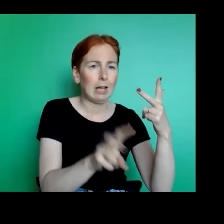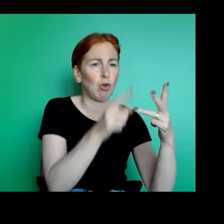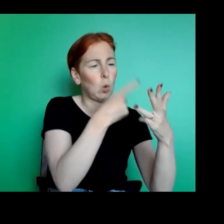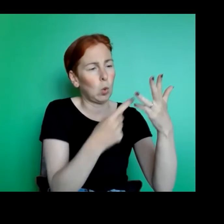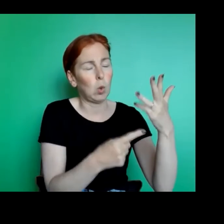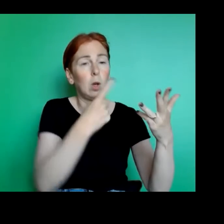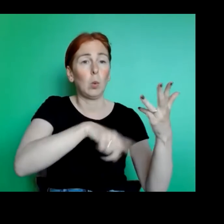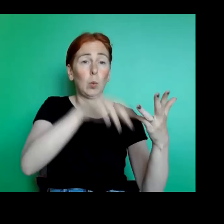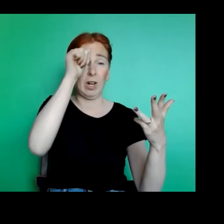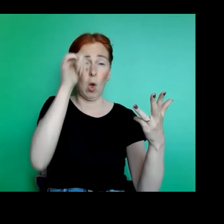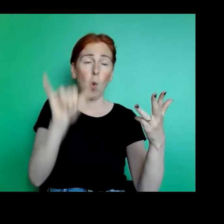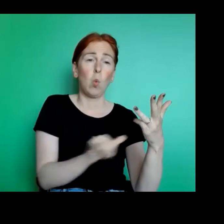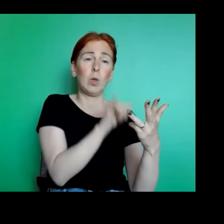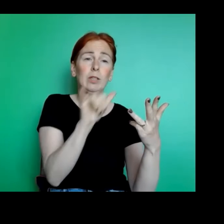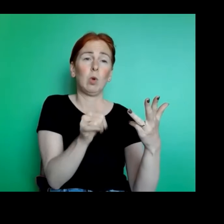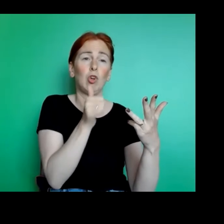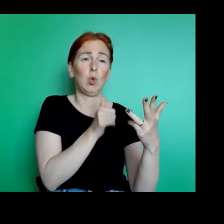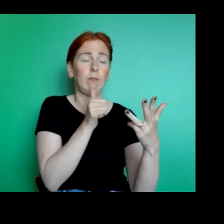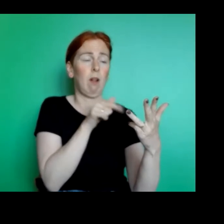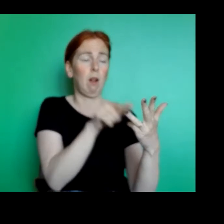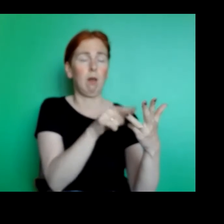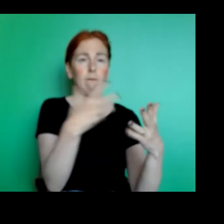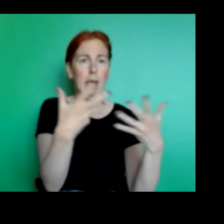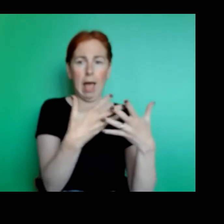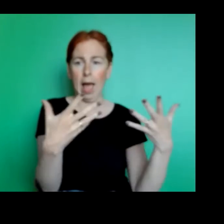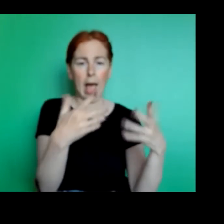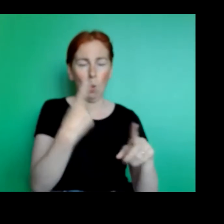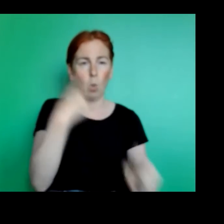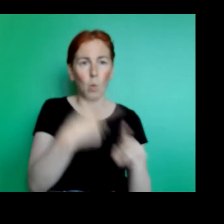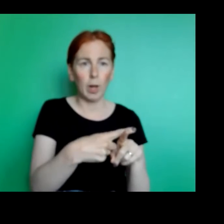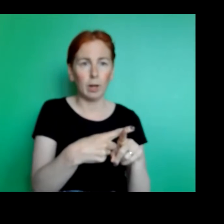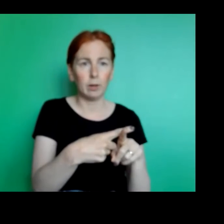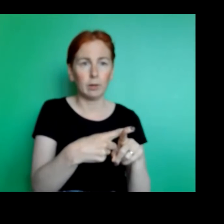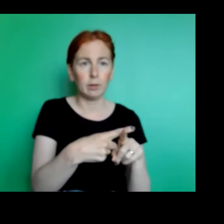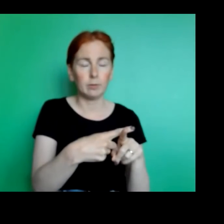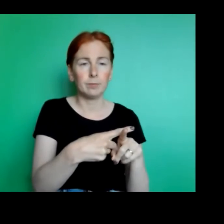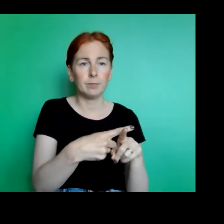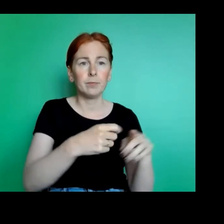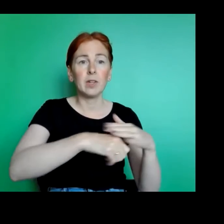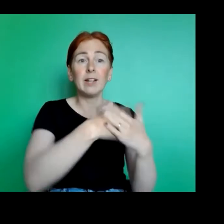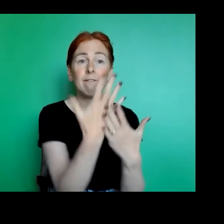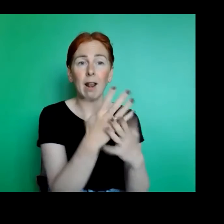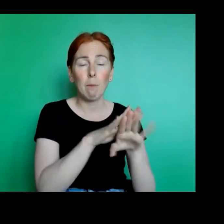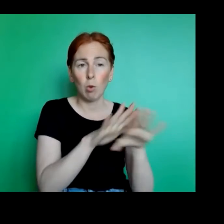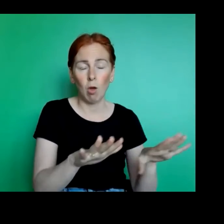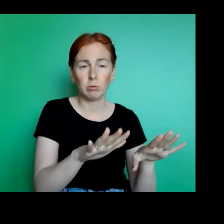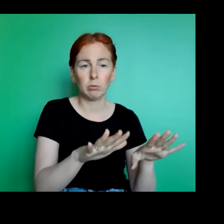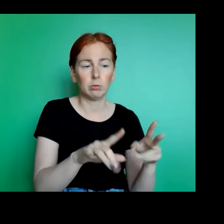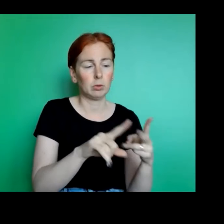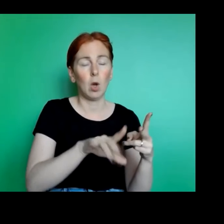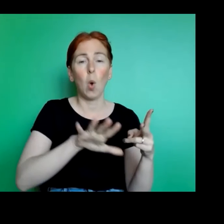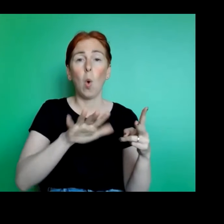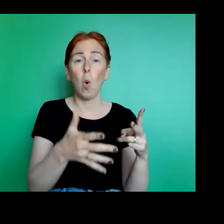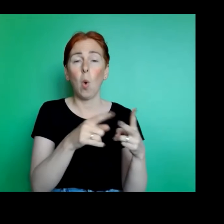not. And also, how quickly do they change? Because ideally what you want is to measure something that's going to change quite quickly,